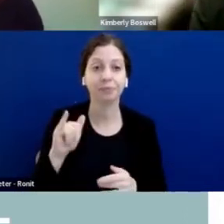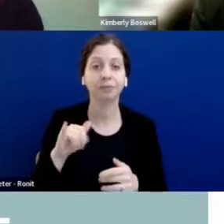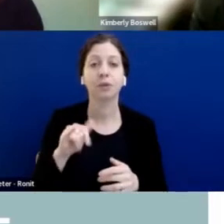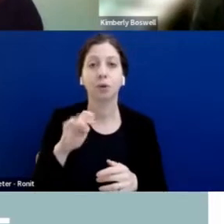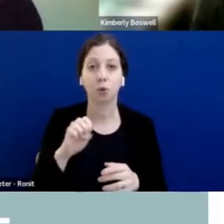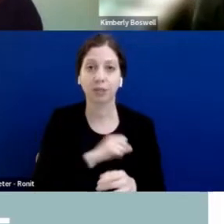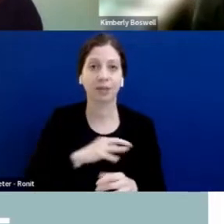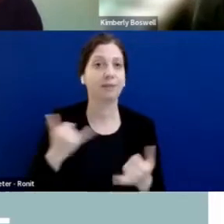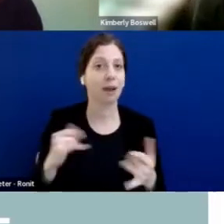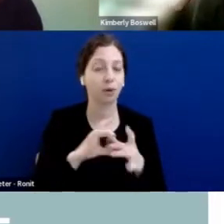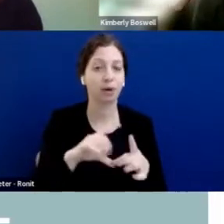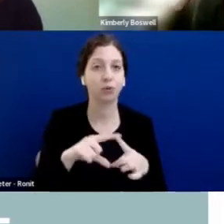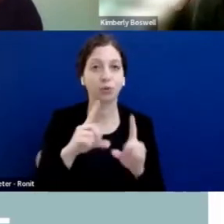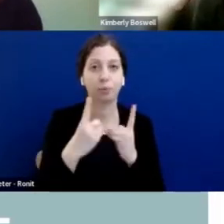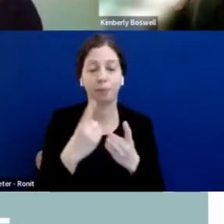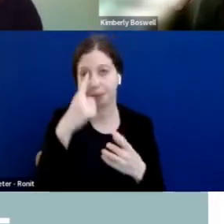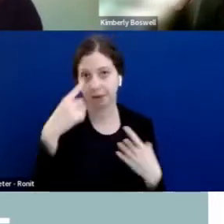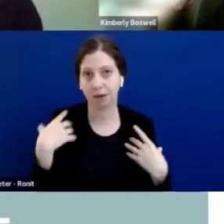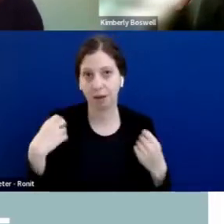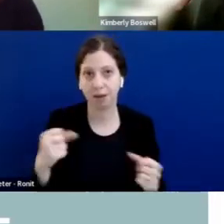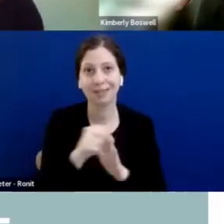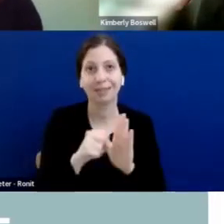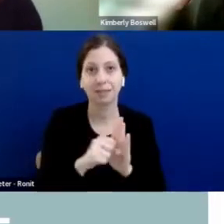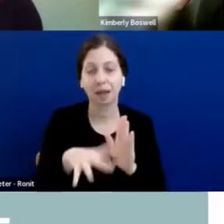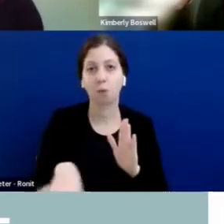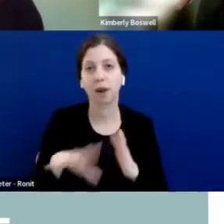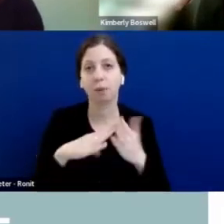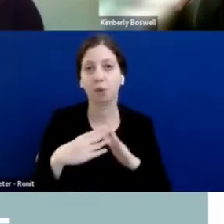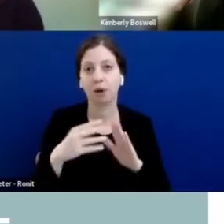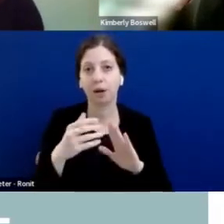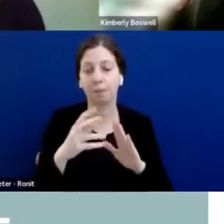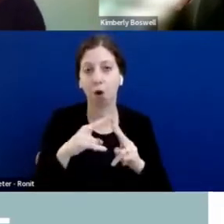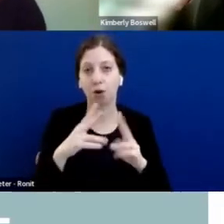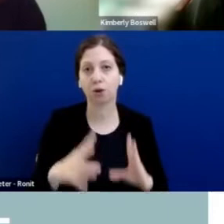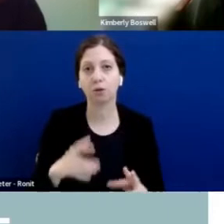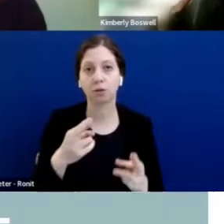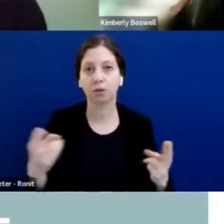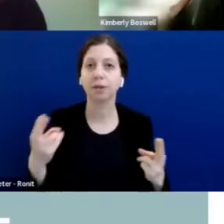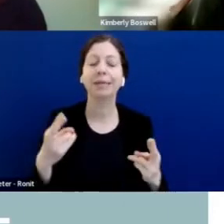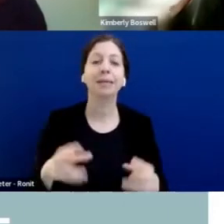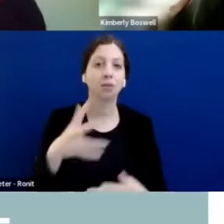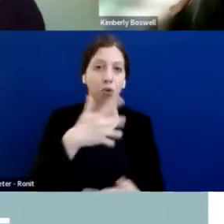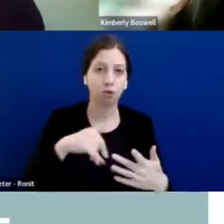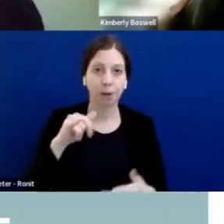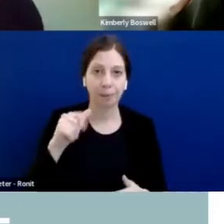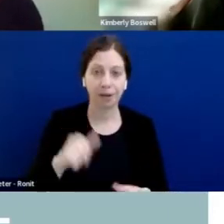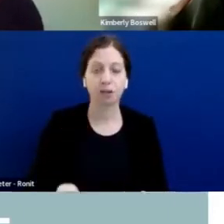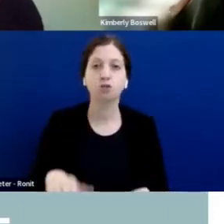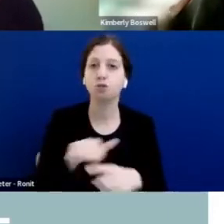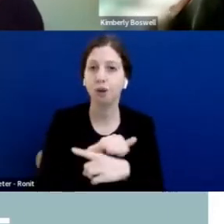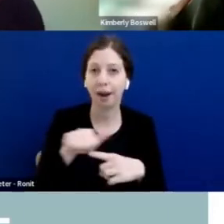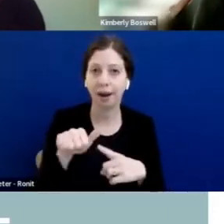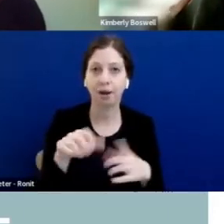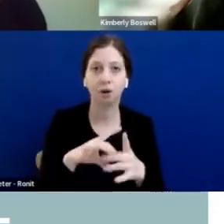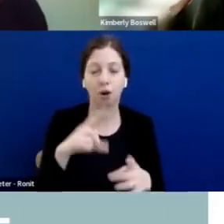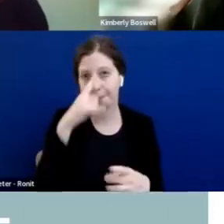now connected to Department of Mental Health, statewide community partners, their resources, their social media, training regarding mental